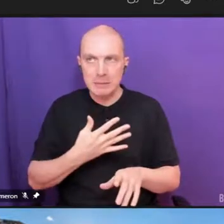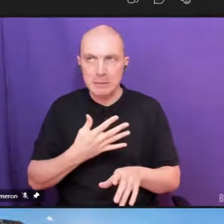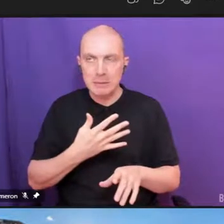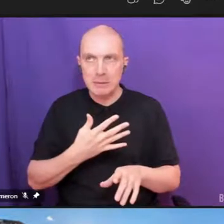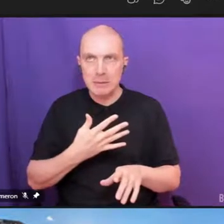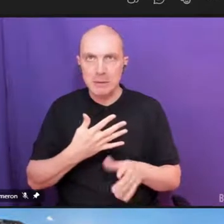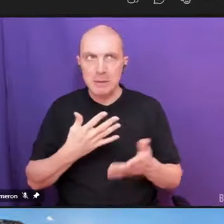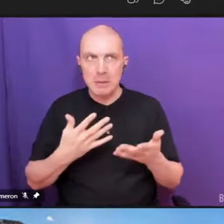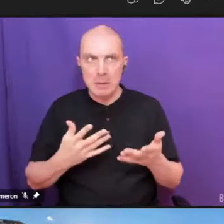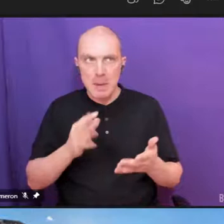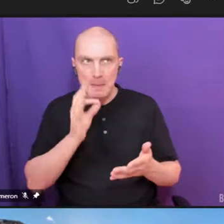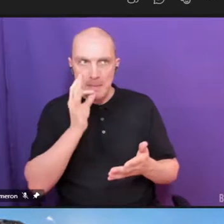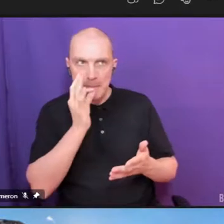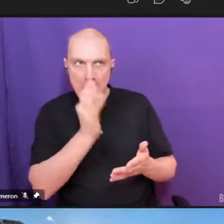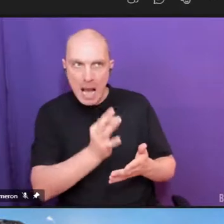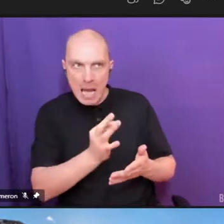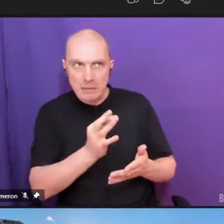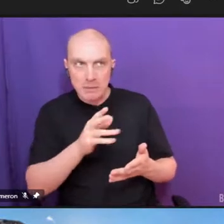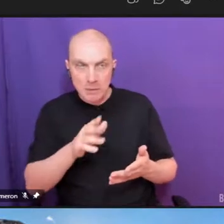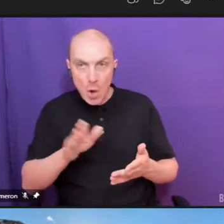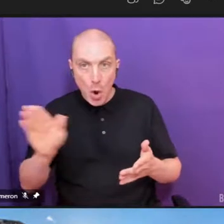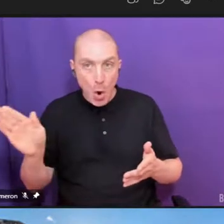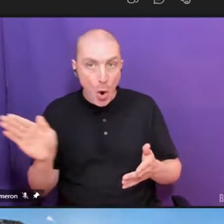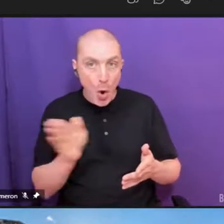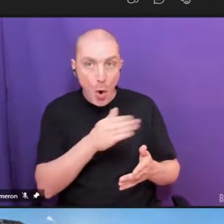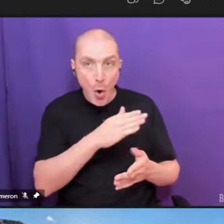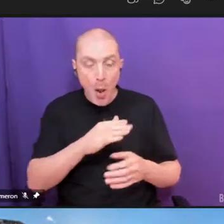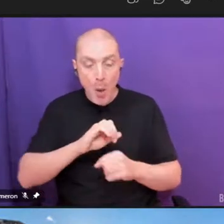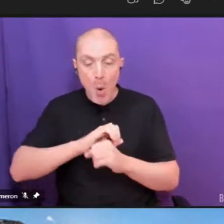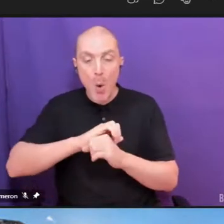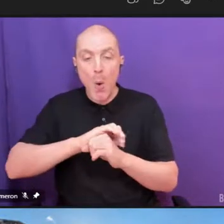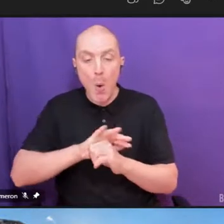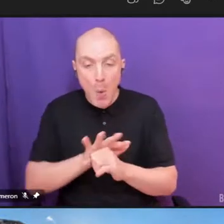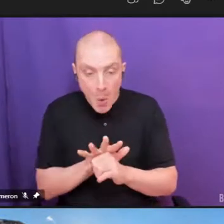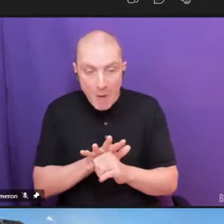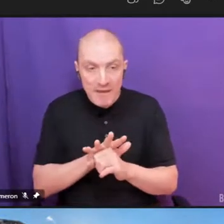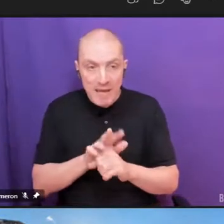COVID fraud risks highlighted within the key messages, or is it really